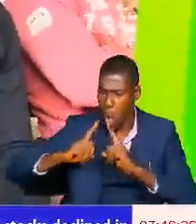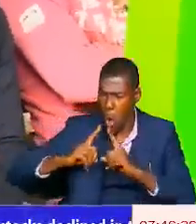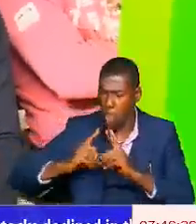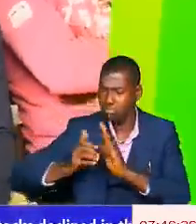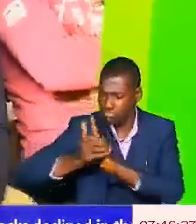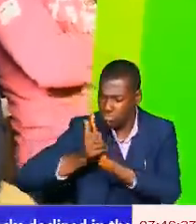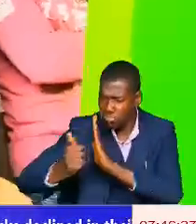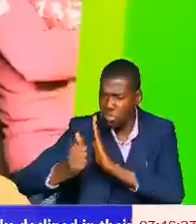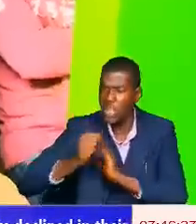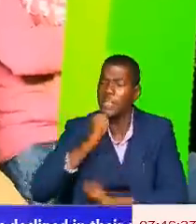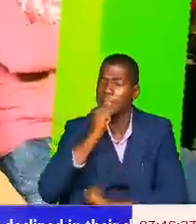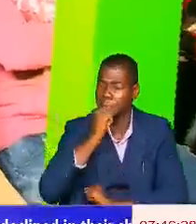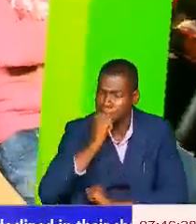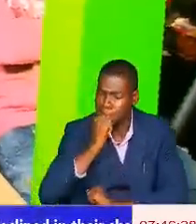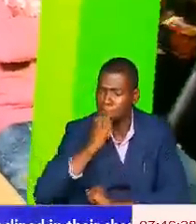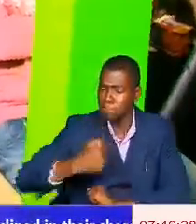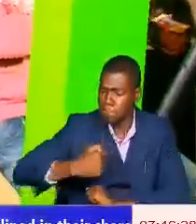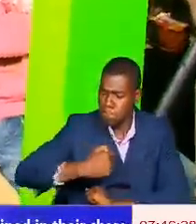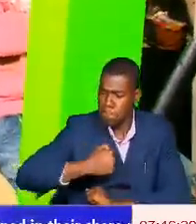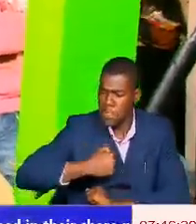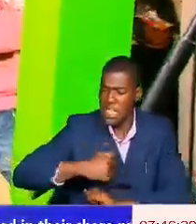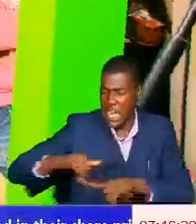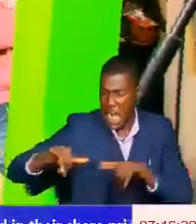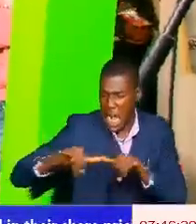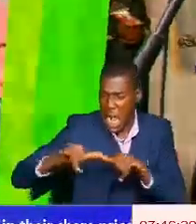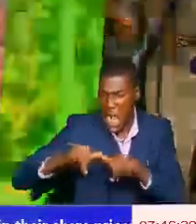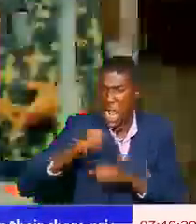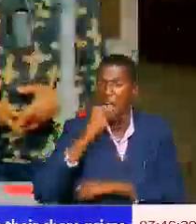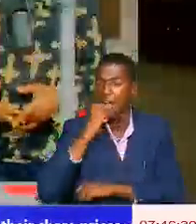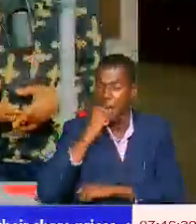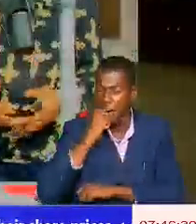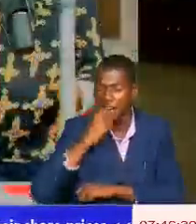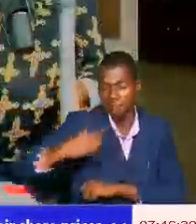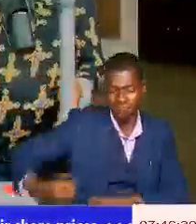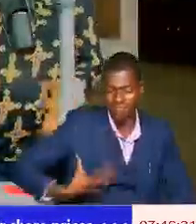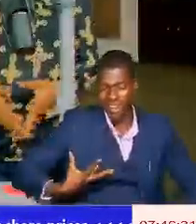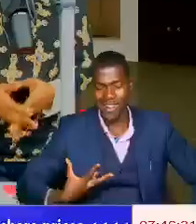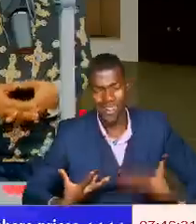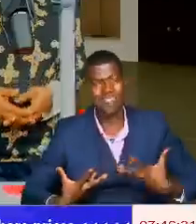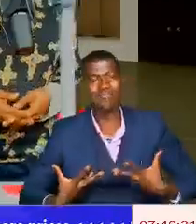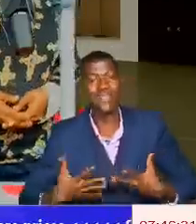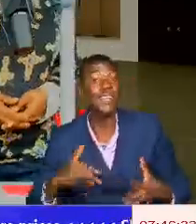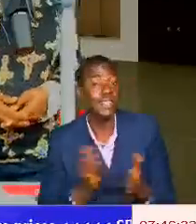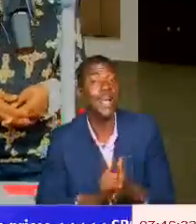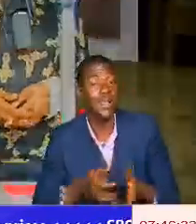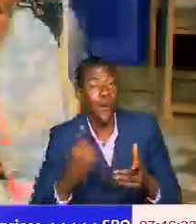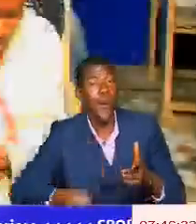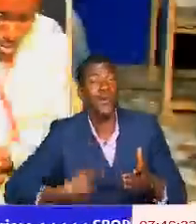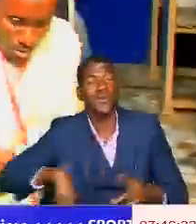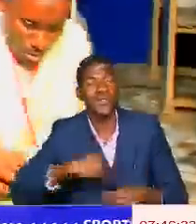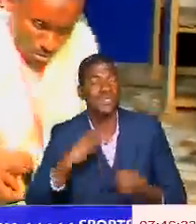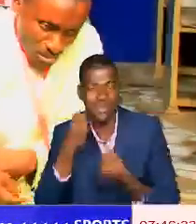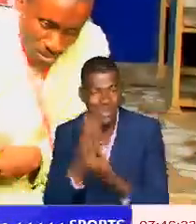to even improve on themselves. So now the message where I carry come today be that. Una hembe lembe.